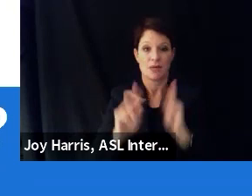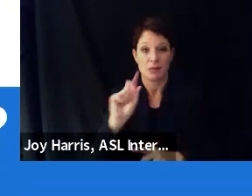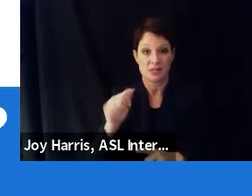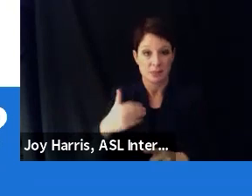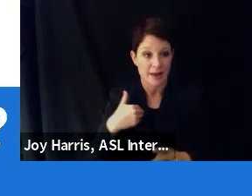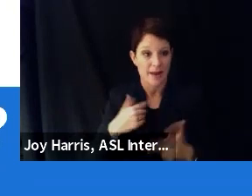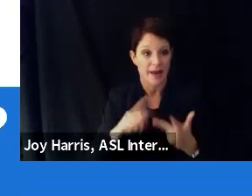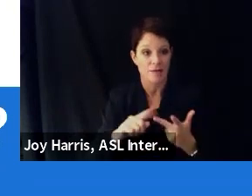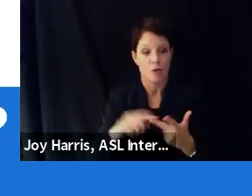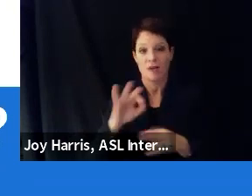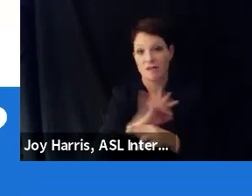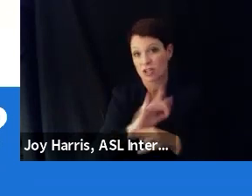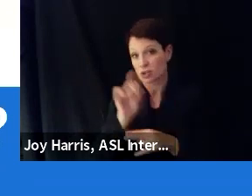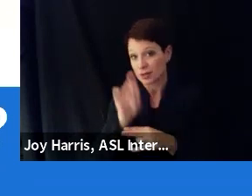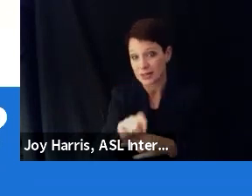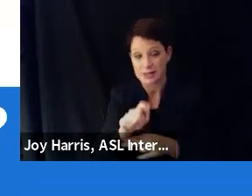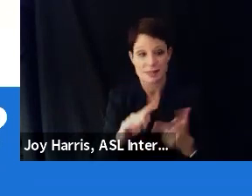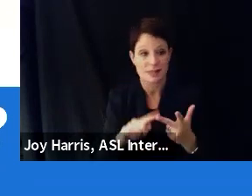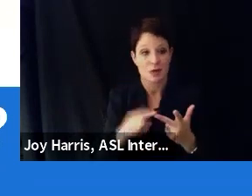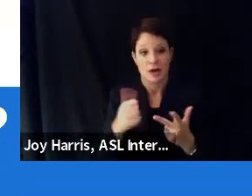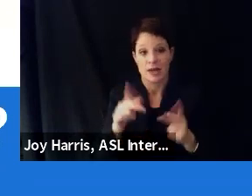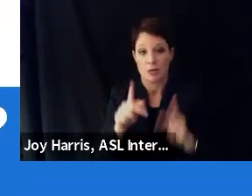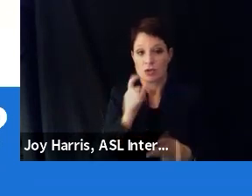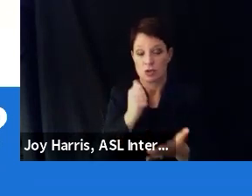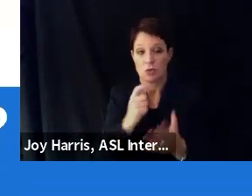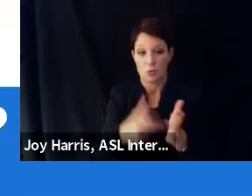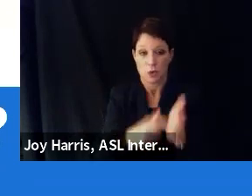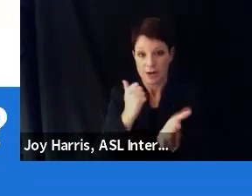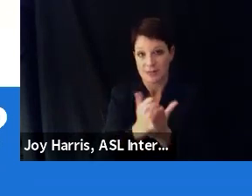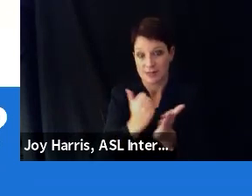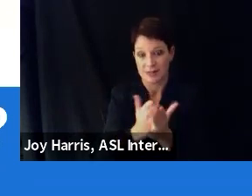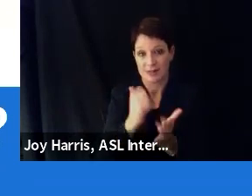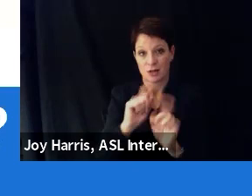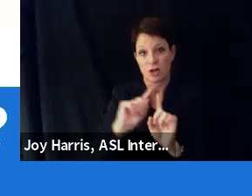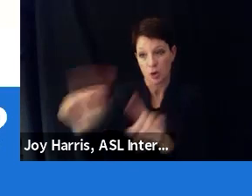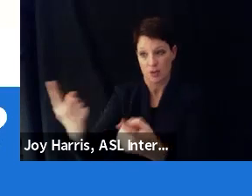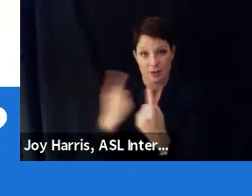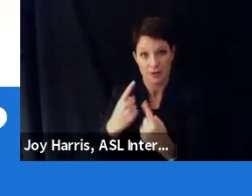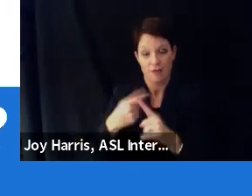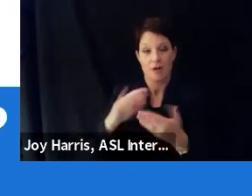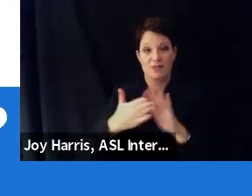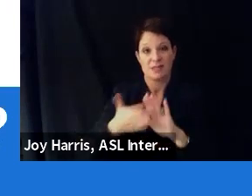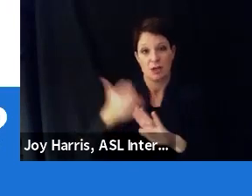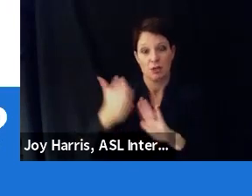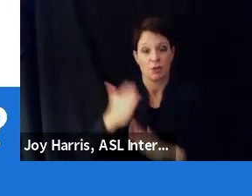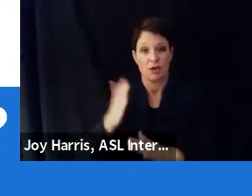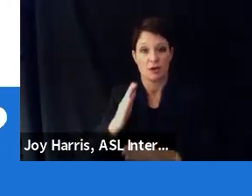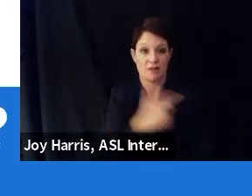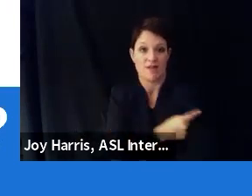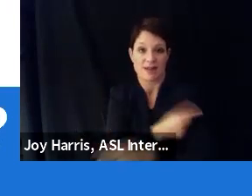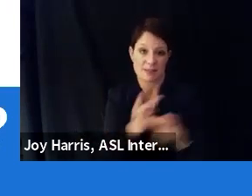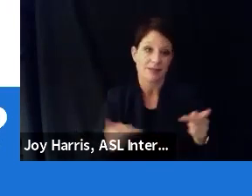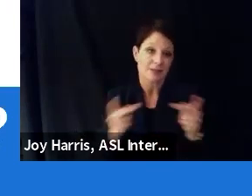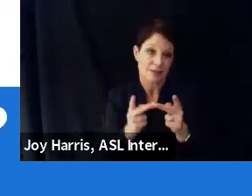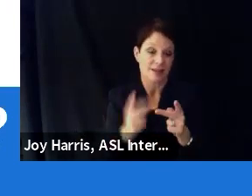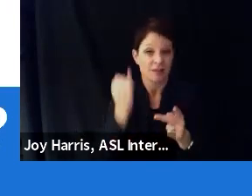disabilities or functional needs, or anyone who requires assistance getting to and from city-run vaccine sites. So if